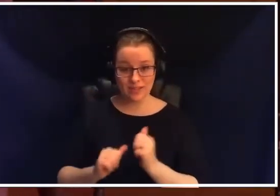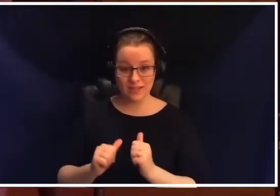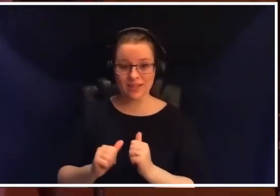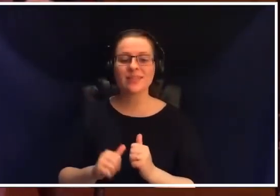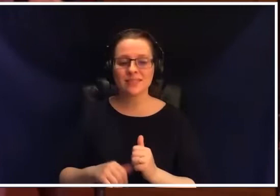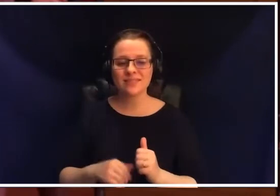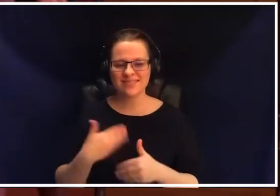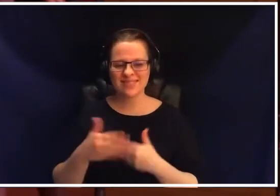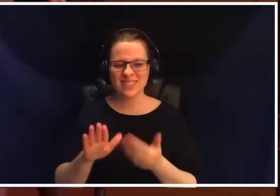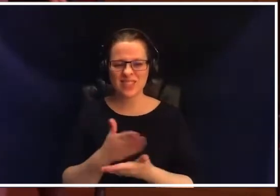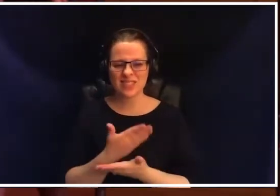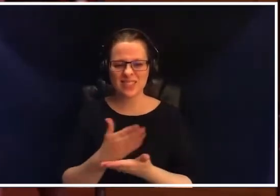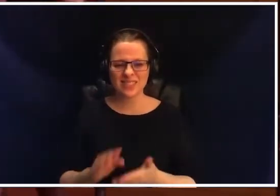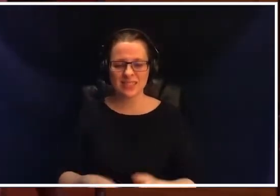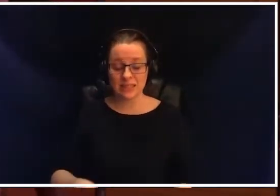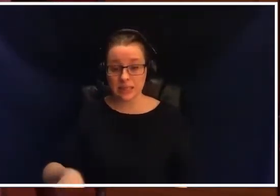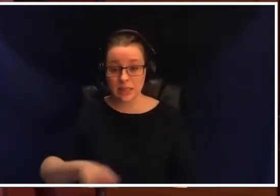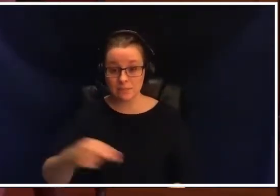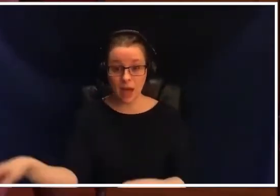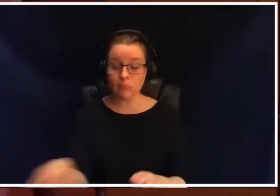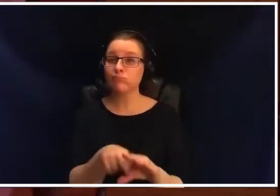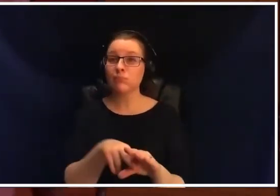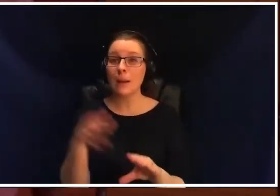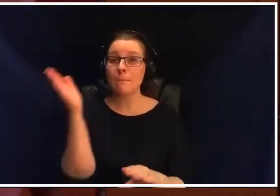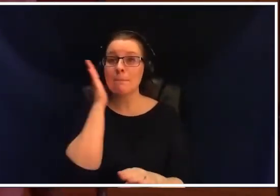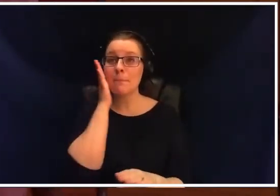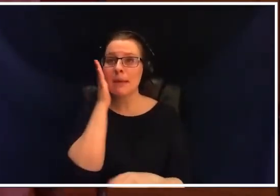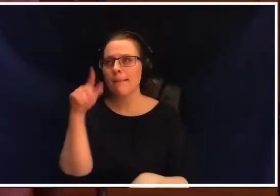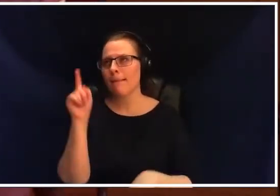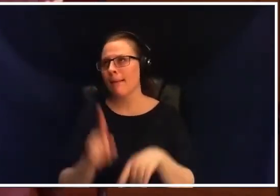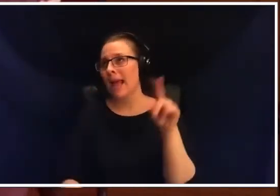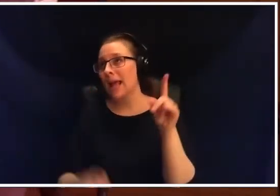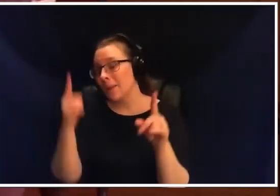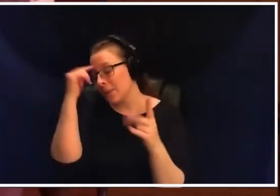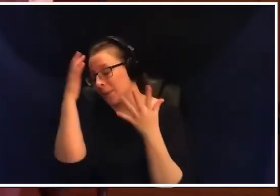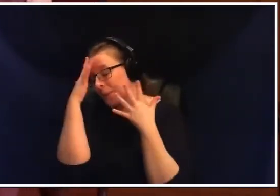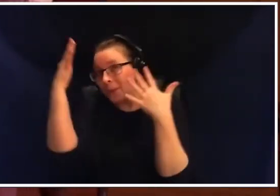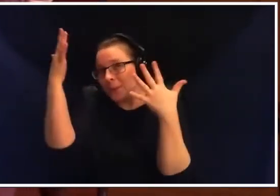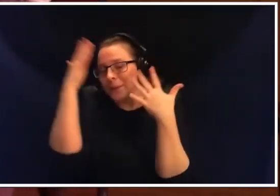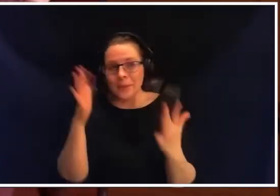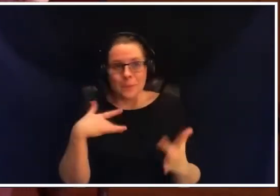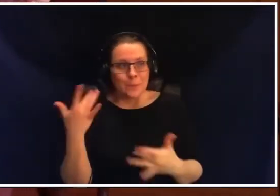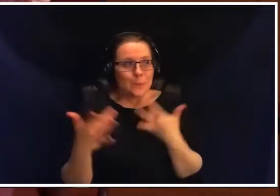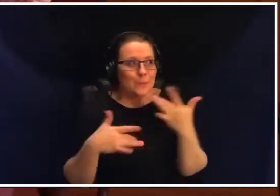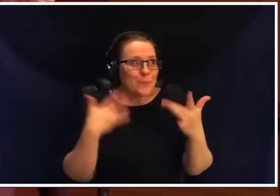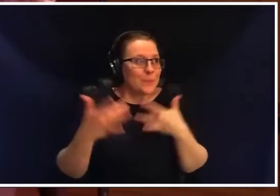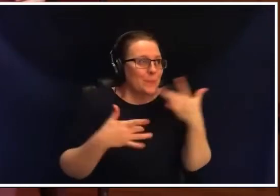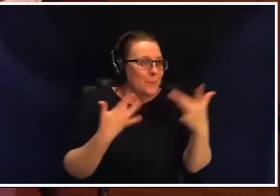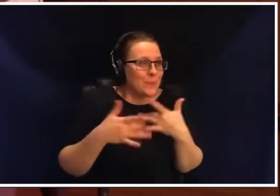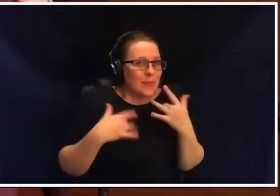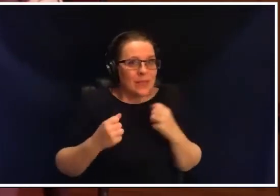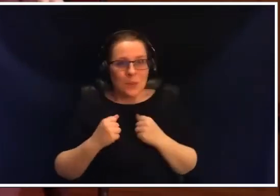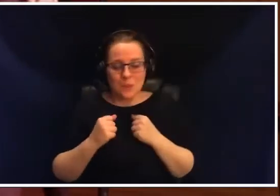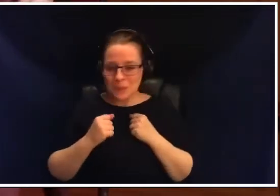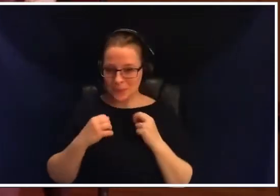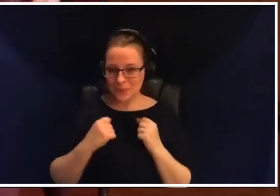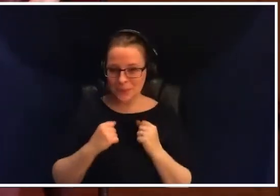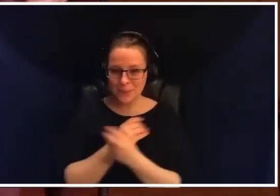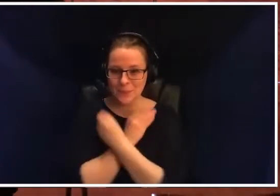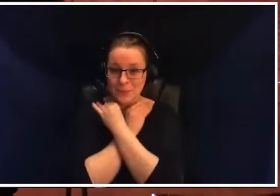Bed, I couldn't go to bed. My head's too light to try to set it down.